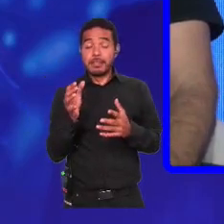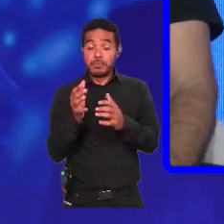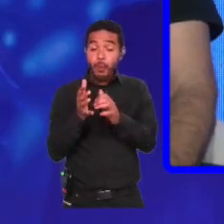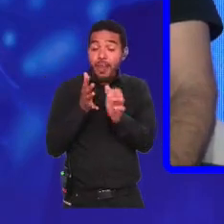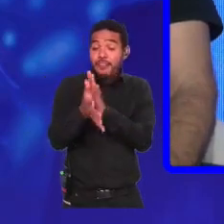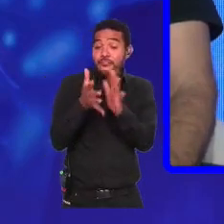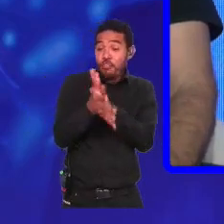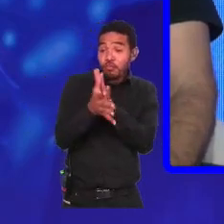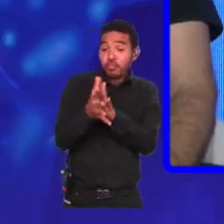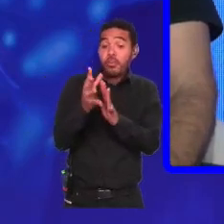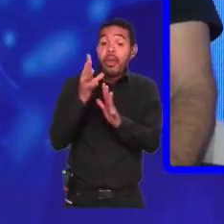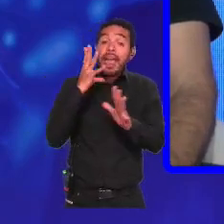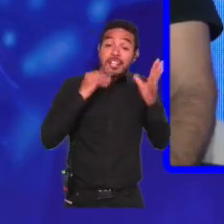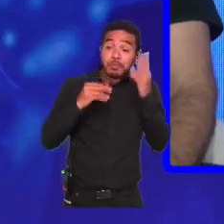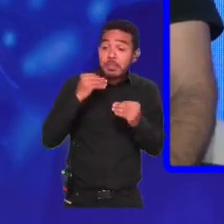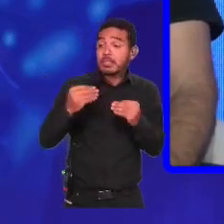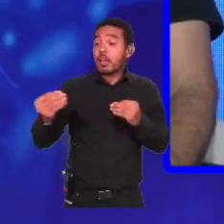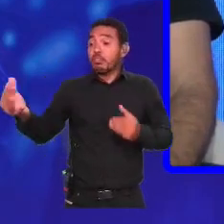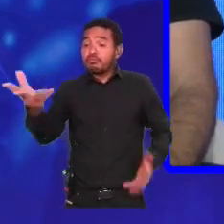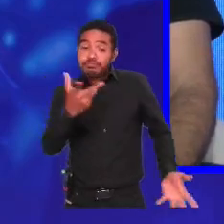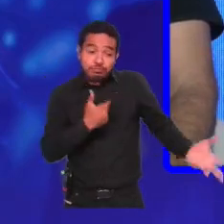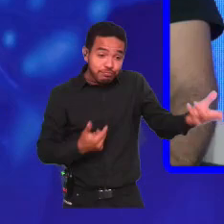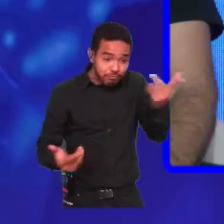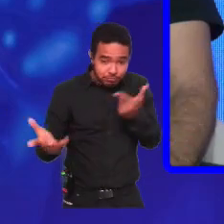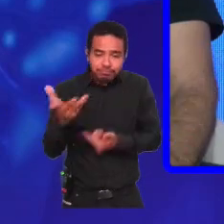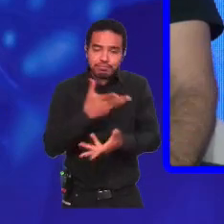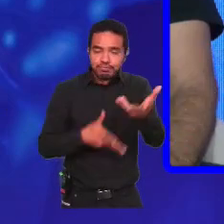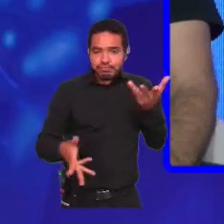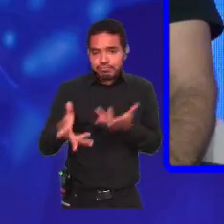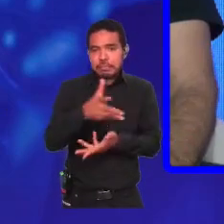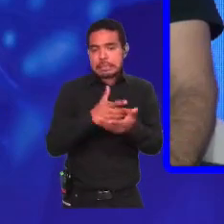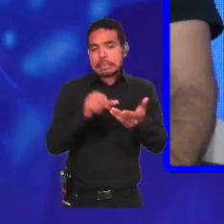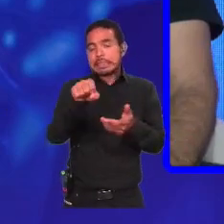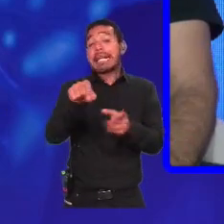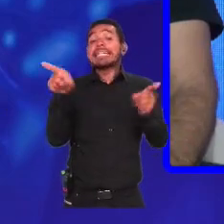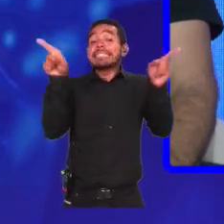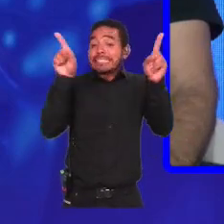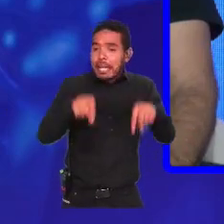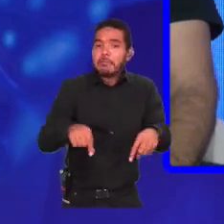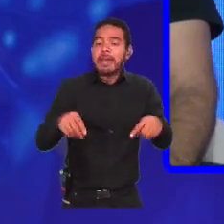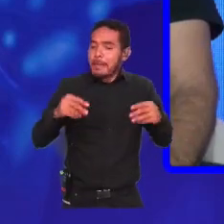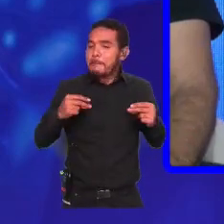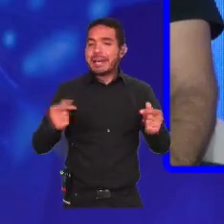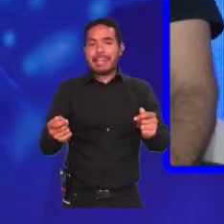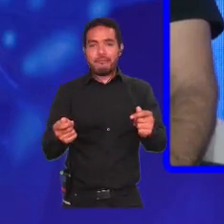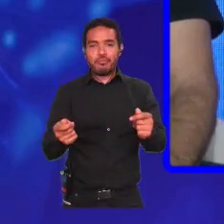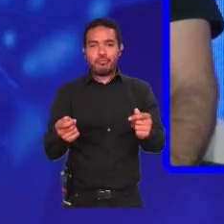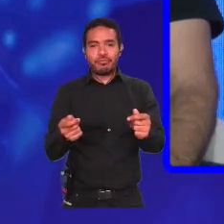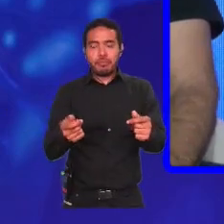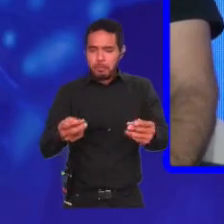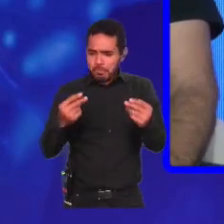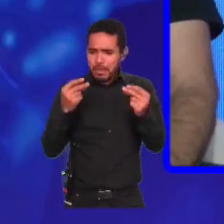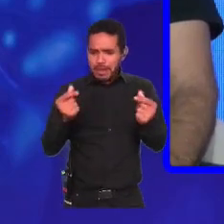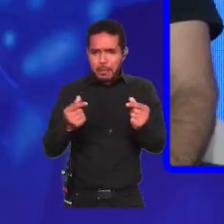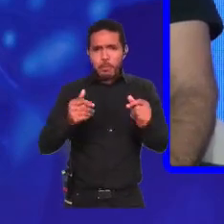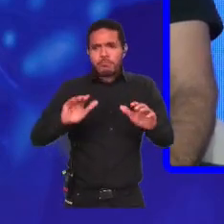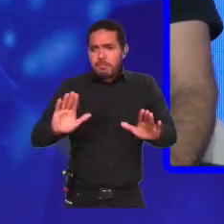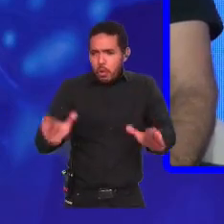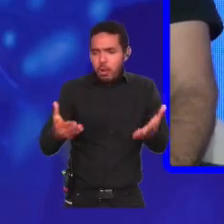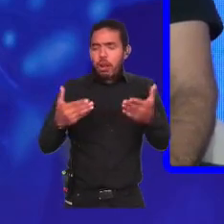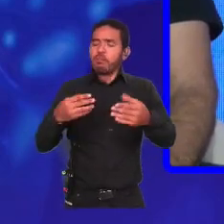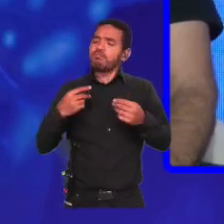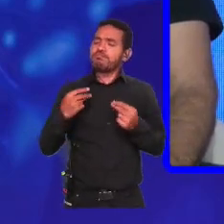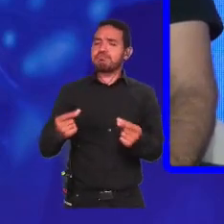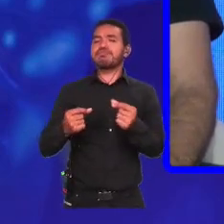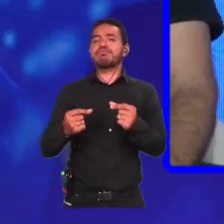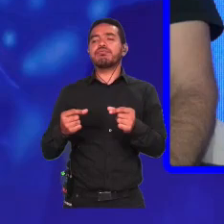our teams and our projects, but also how can we make things faster and better and keep the quality standards that we have. It's